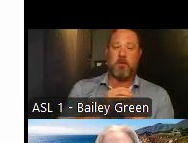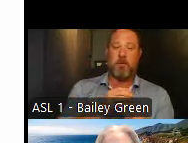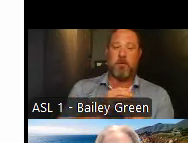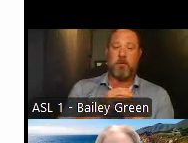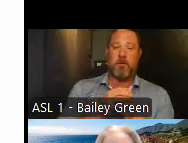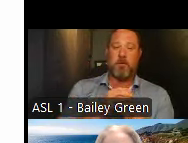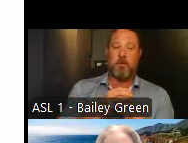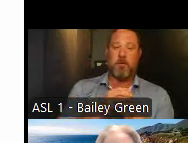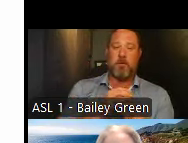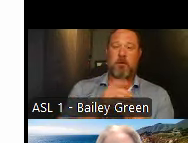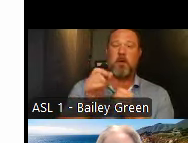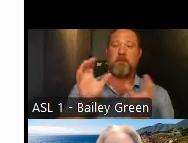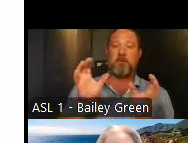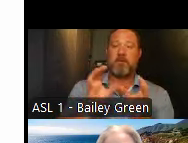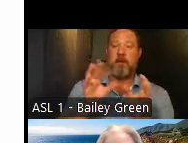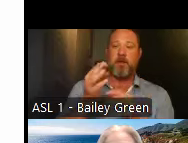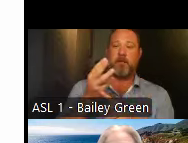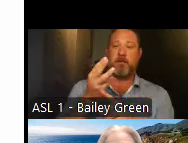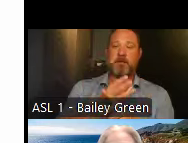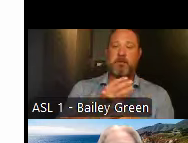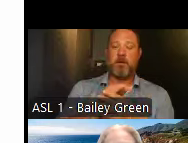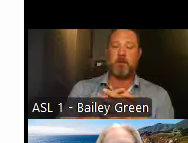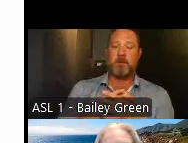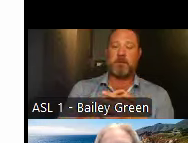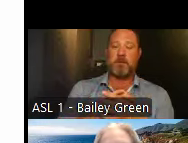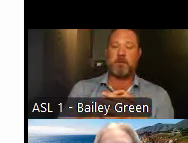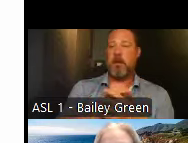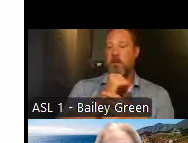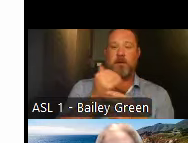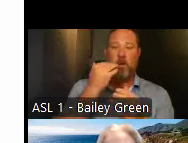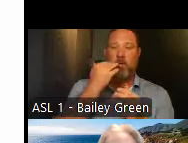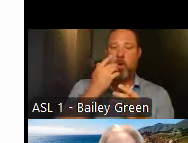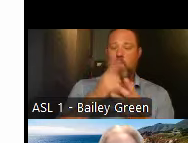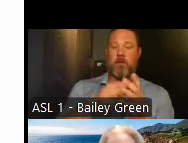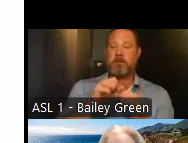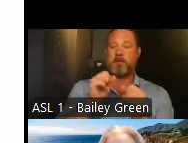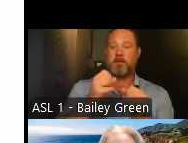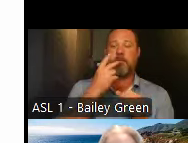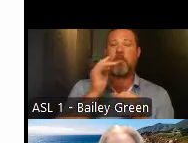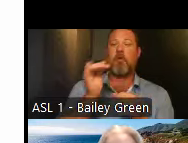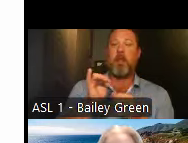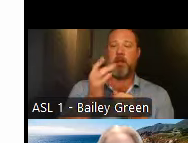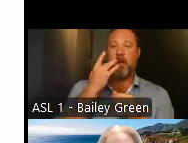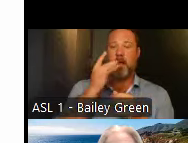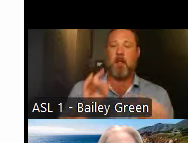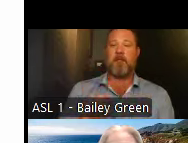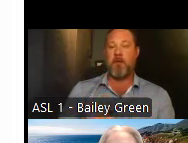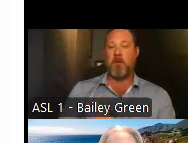And you have to certify that every 6 months. And we don't yet know what the system is going to look like here in